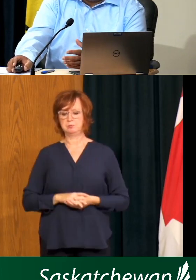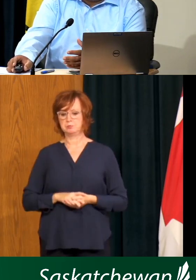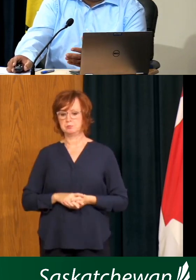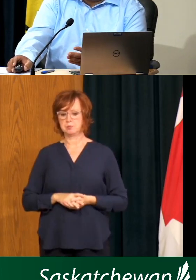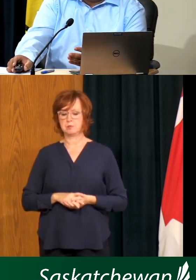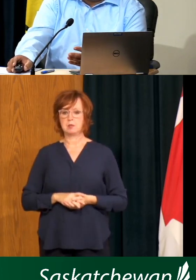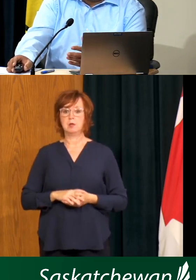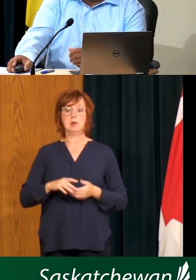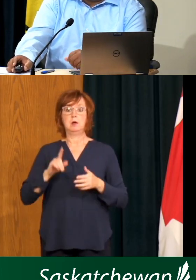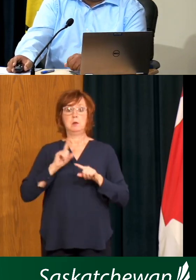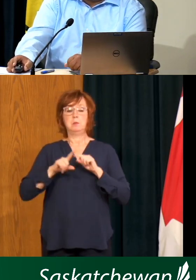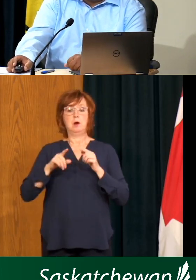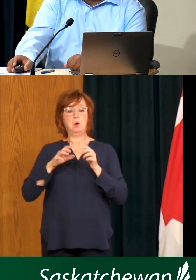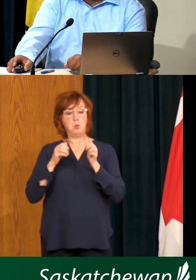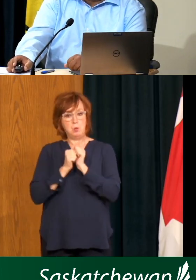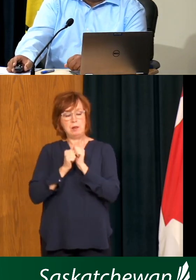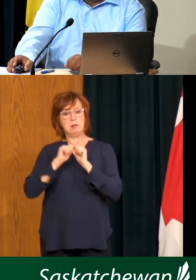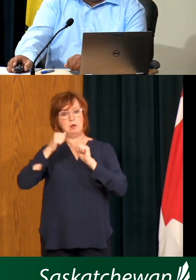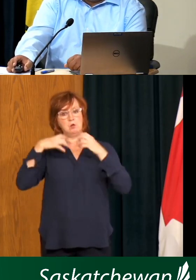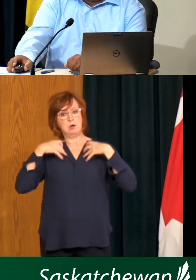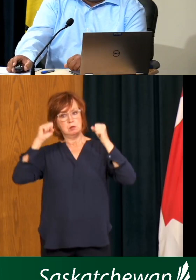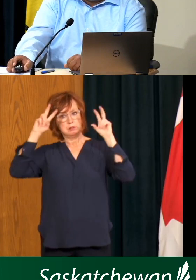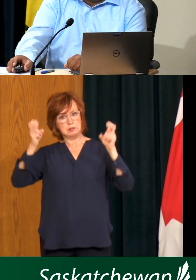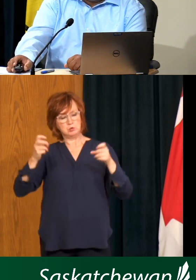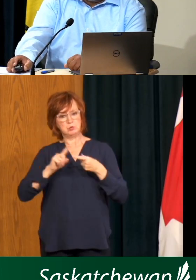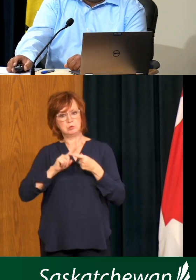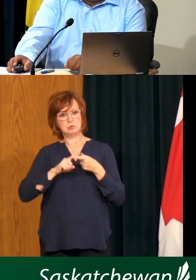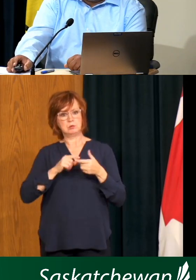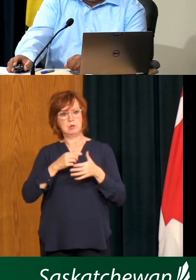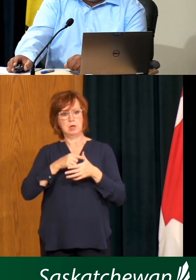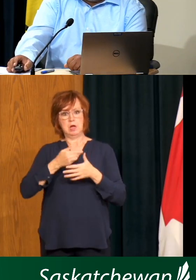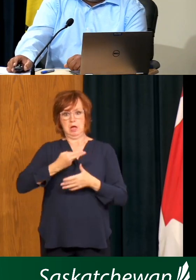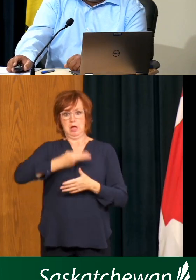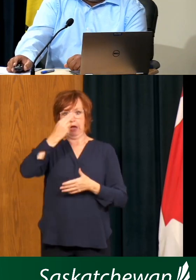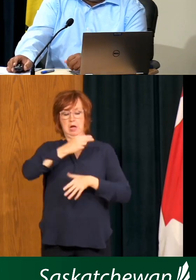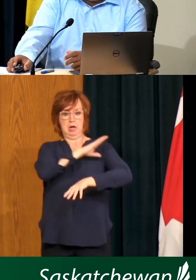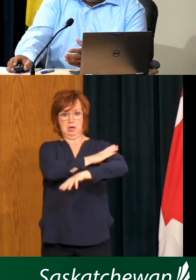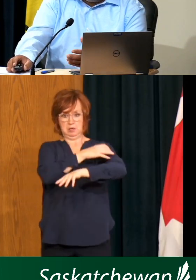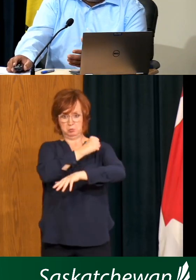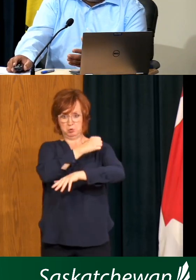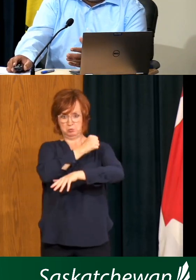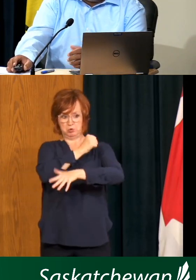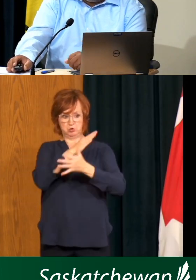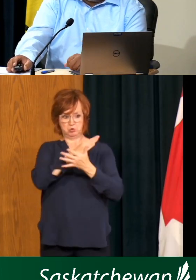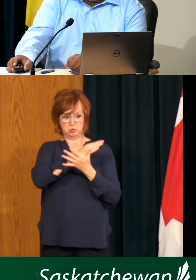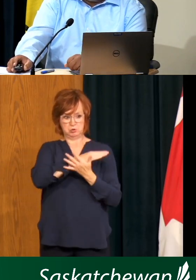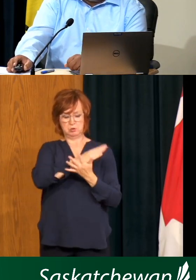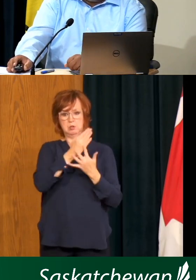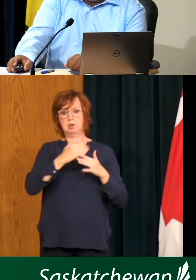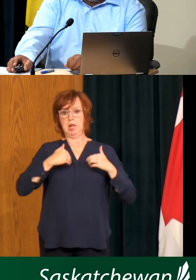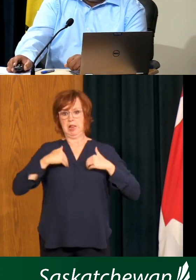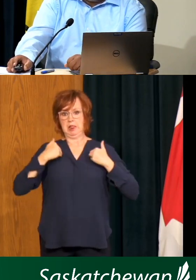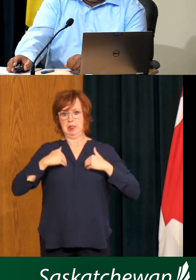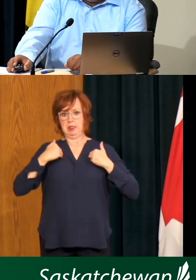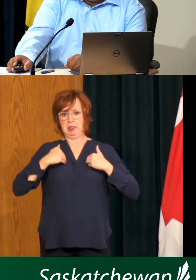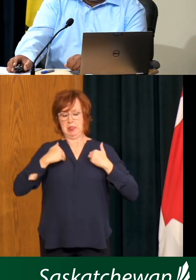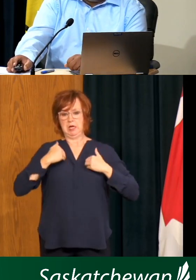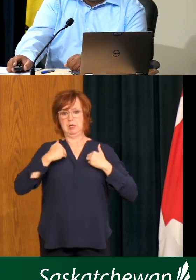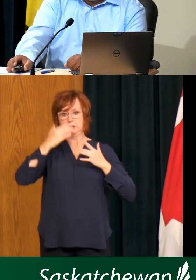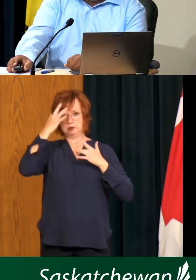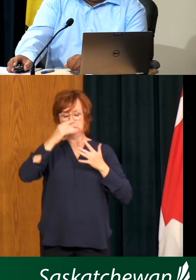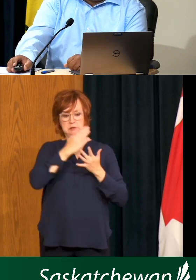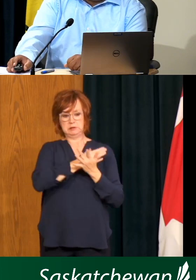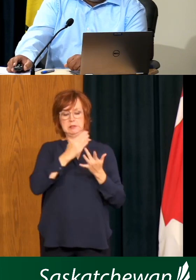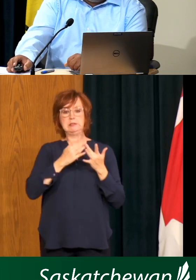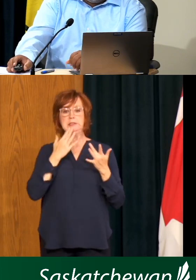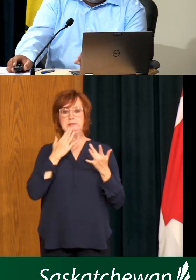So hypertension, is very common in Saskatchewan, and so hypertension, lung disease, diabetes, heart